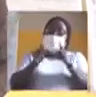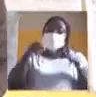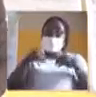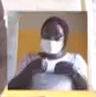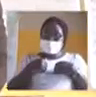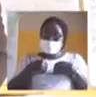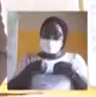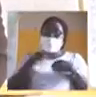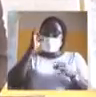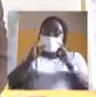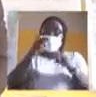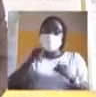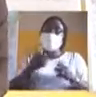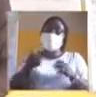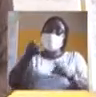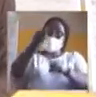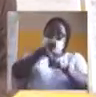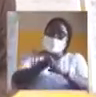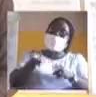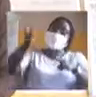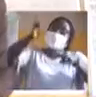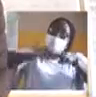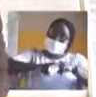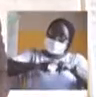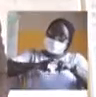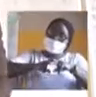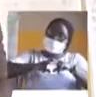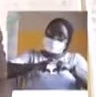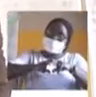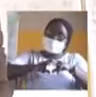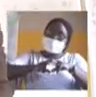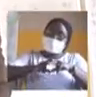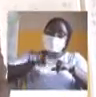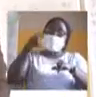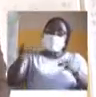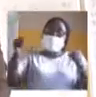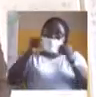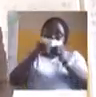the quantity of commodities that will be demanded by that consumer will be higher.